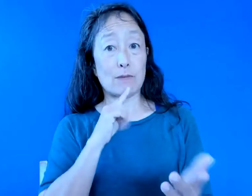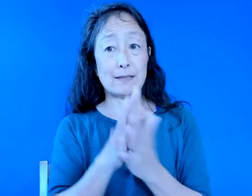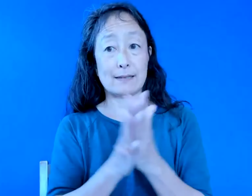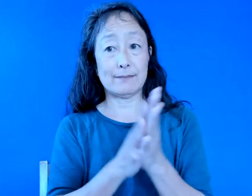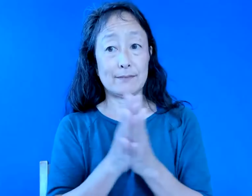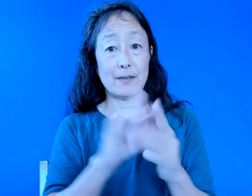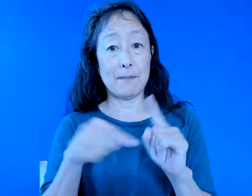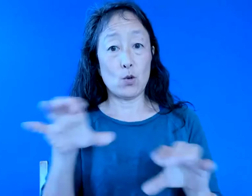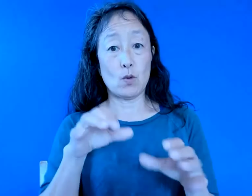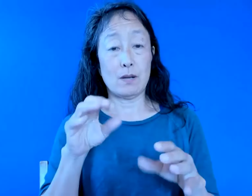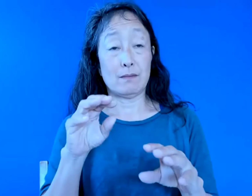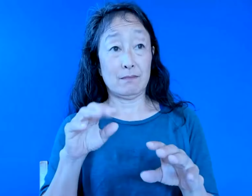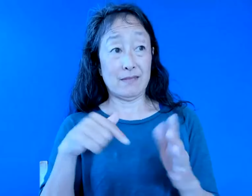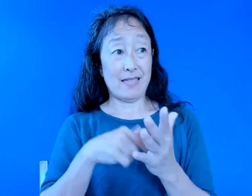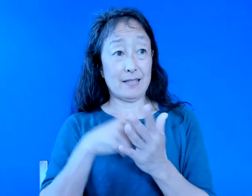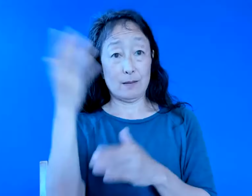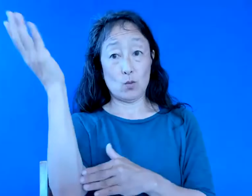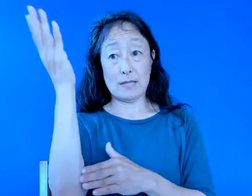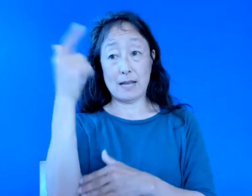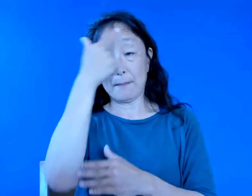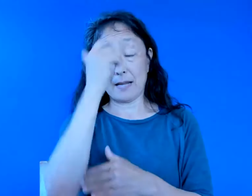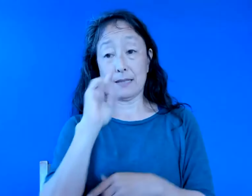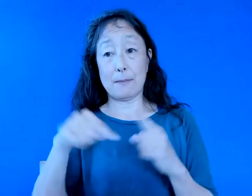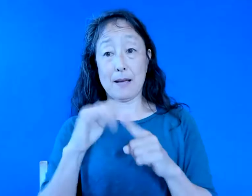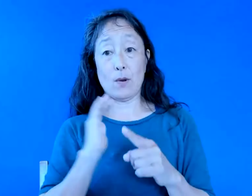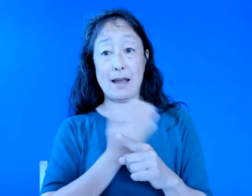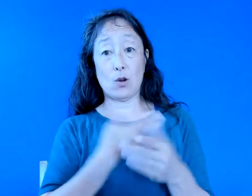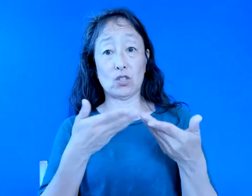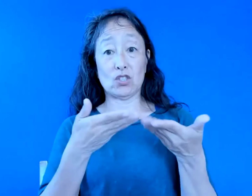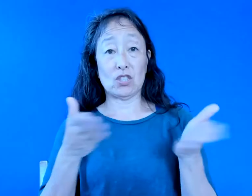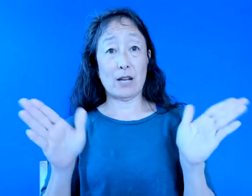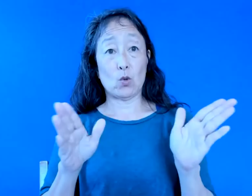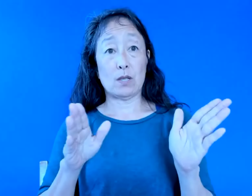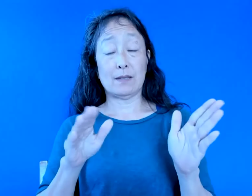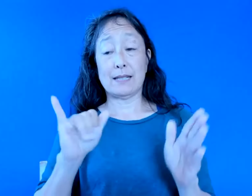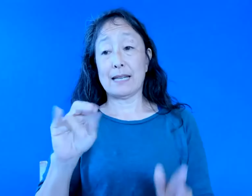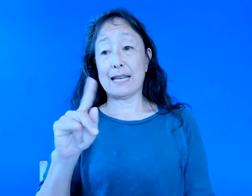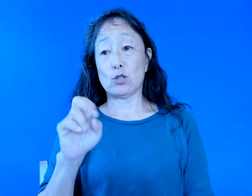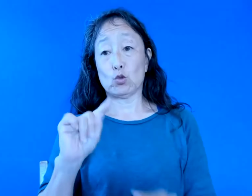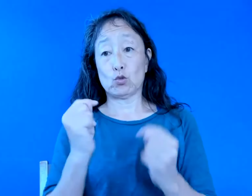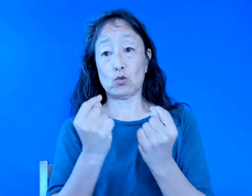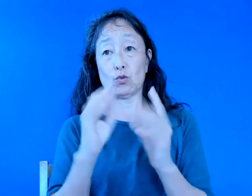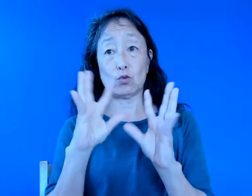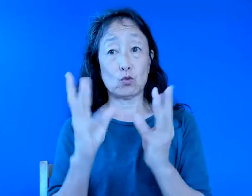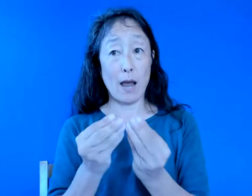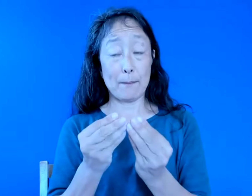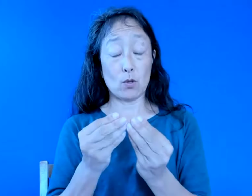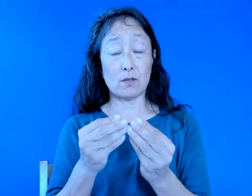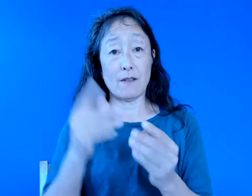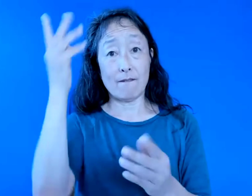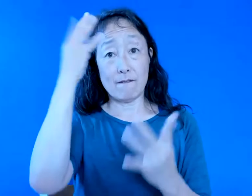was because it was about our general intertribal philosophy of 7